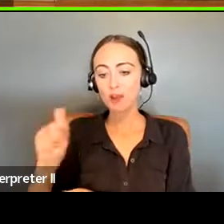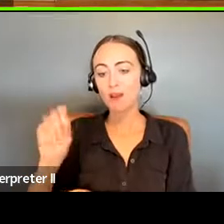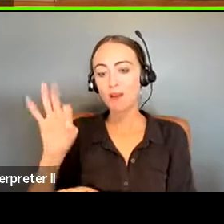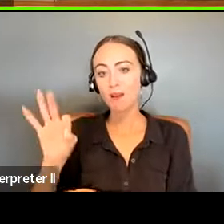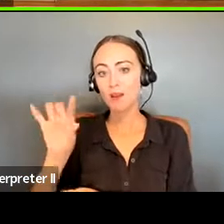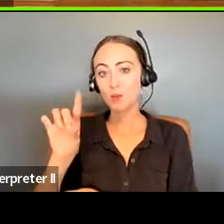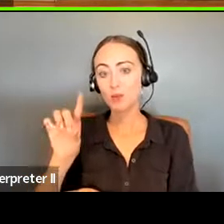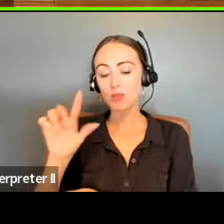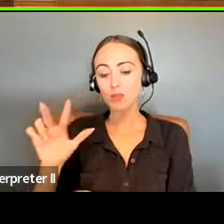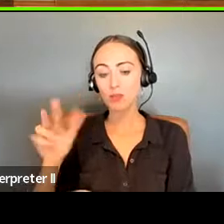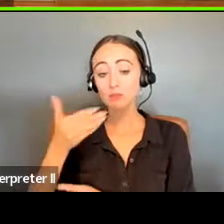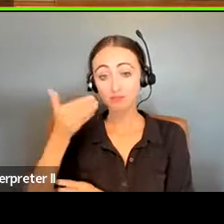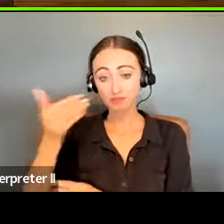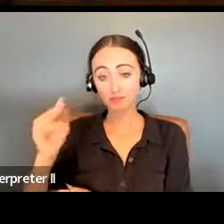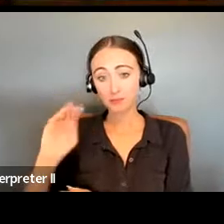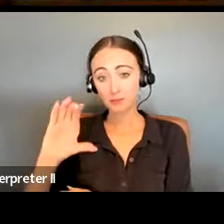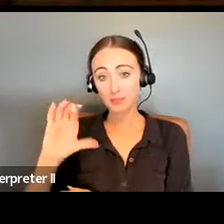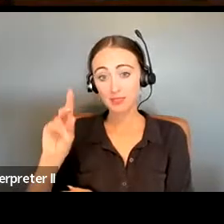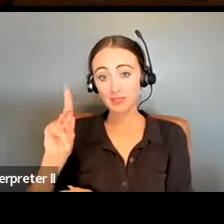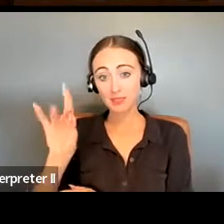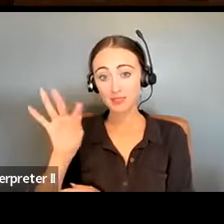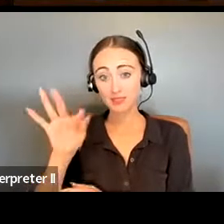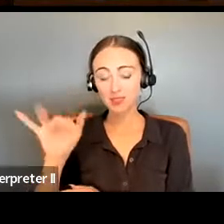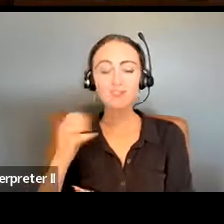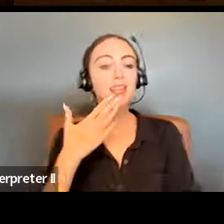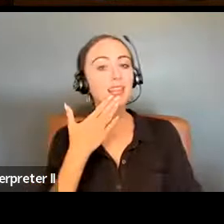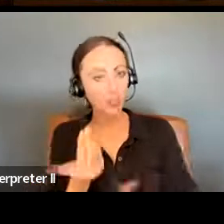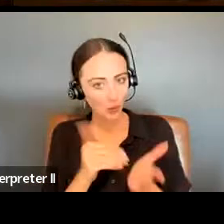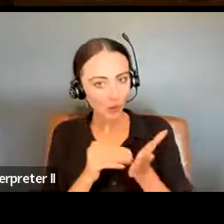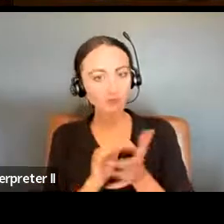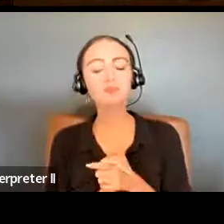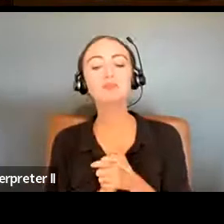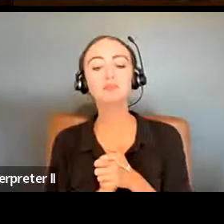McDuffie. Thank you again, Mr. Chairman.